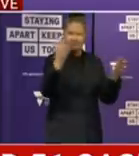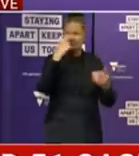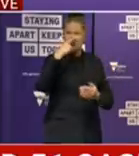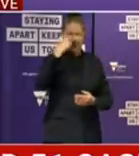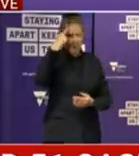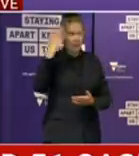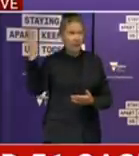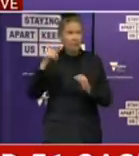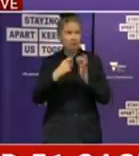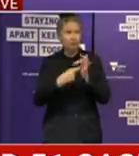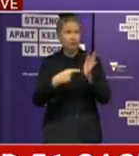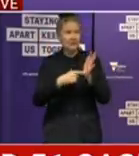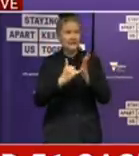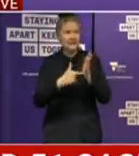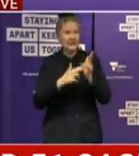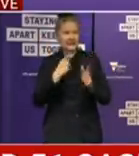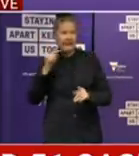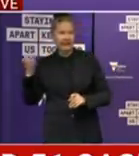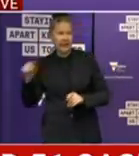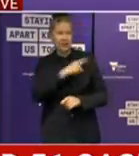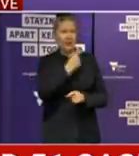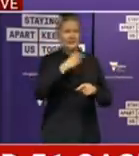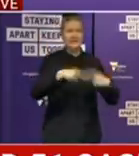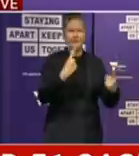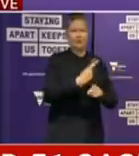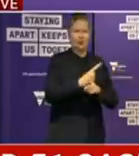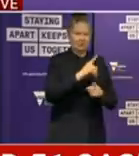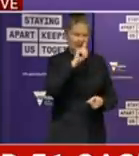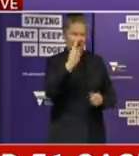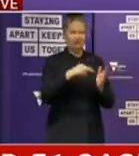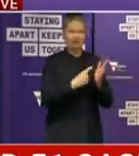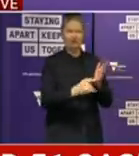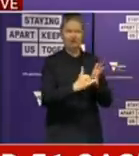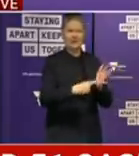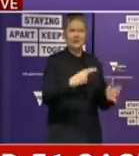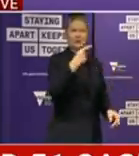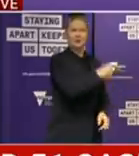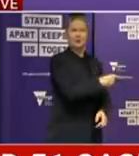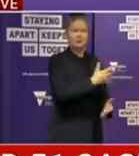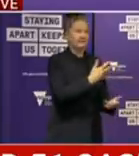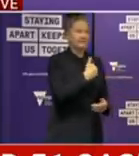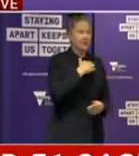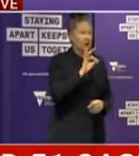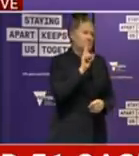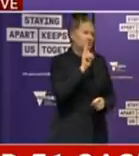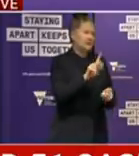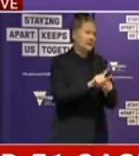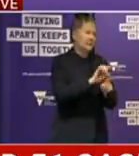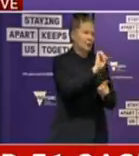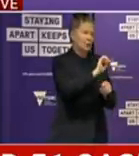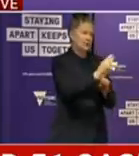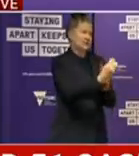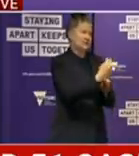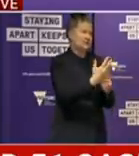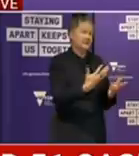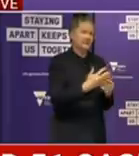has said this, but you're now saying this, how can we trust you and follow the rules? Well, I wouldn't see it in those terms. What I'd say is that we've got a clear